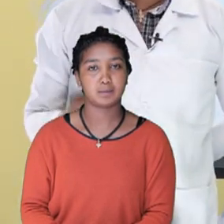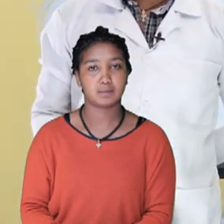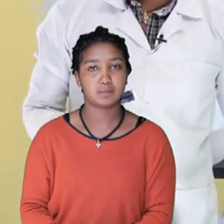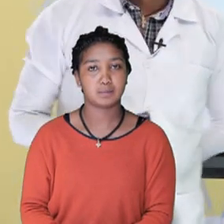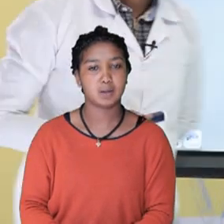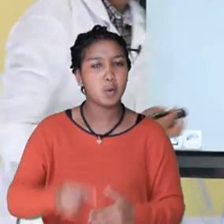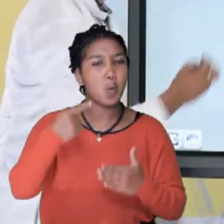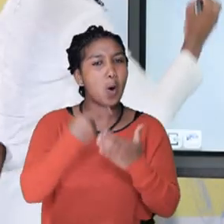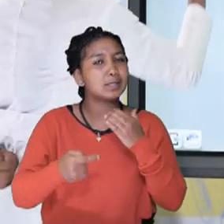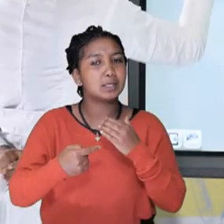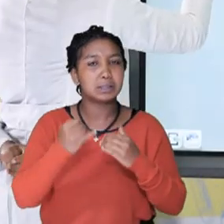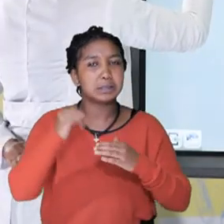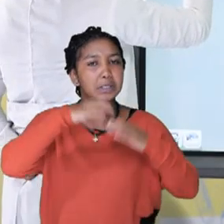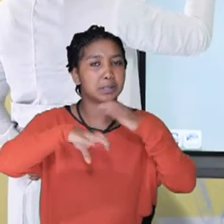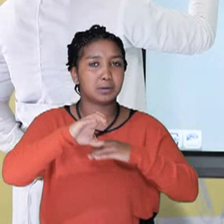What is heat?